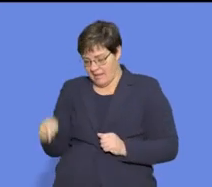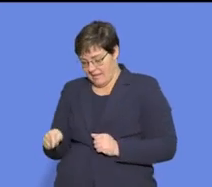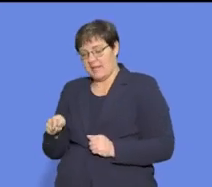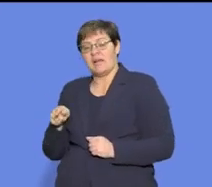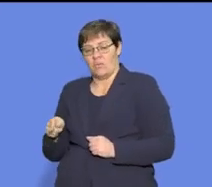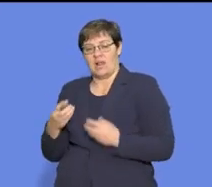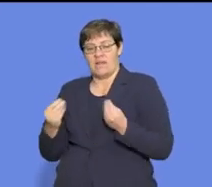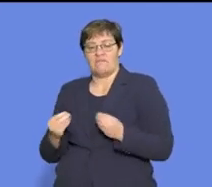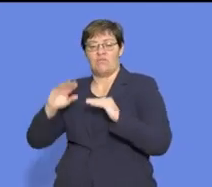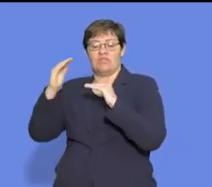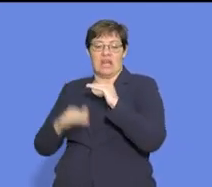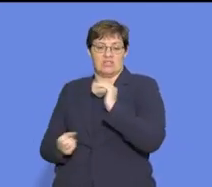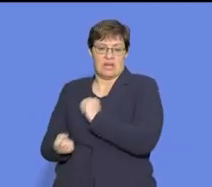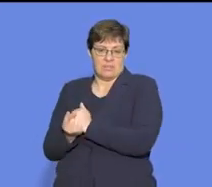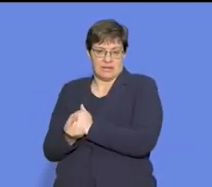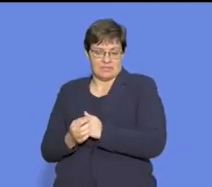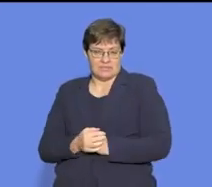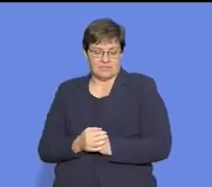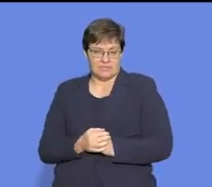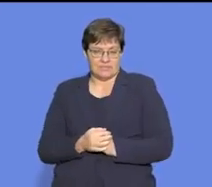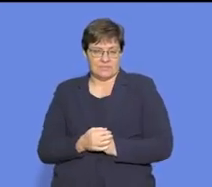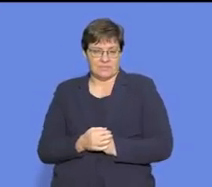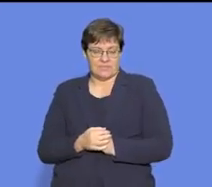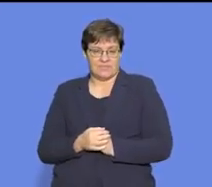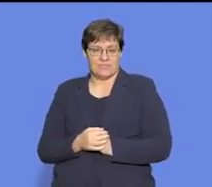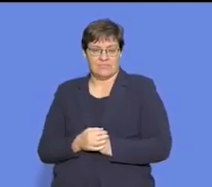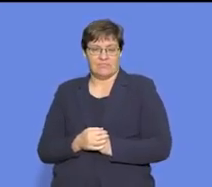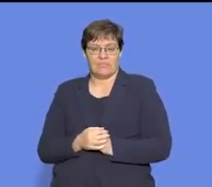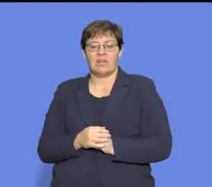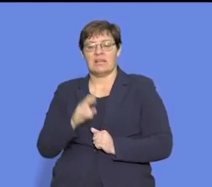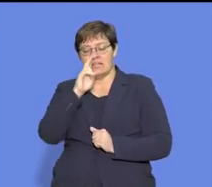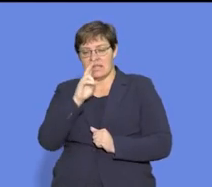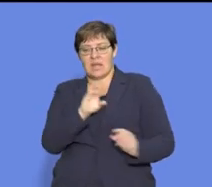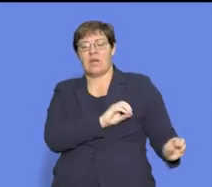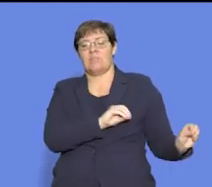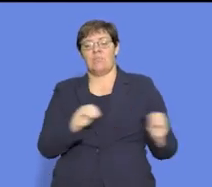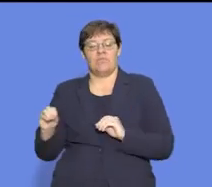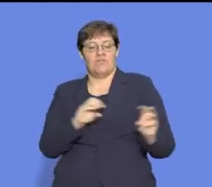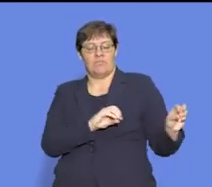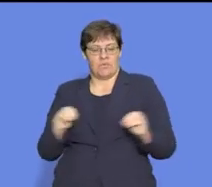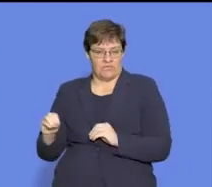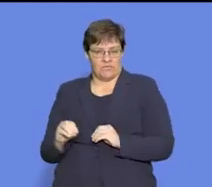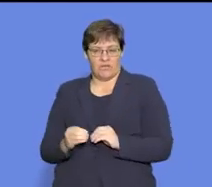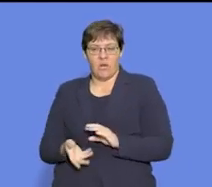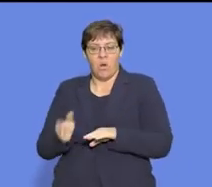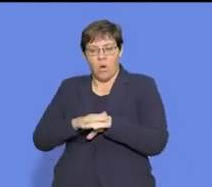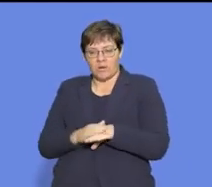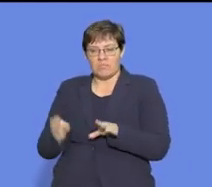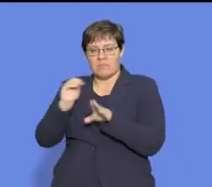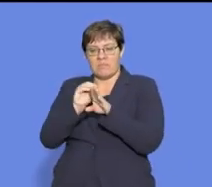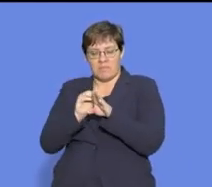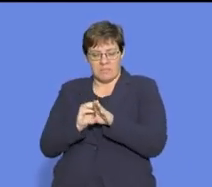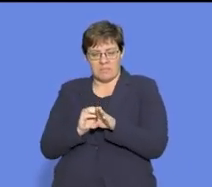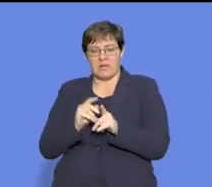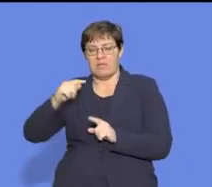taking place, whereas at this one, we've got reduction taking place. And you can see the movement of the copper